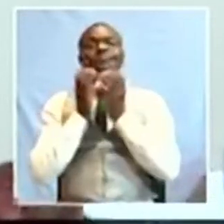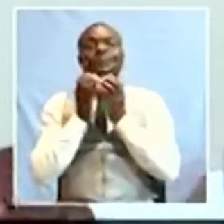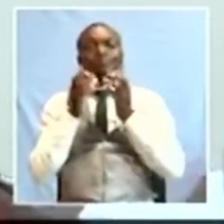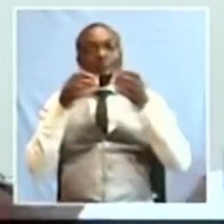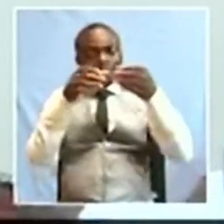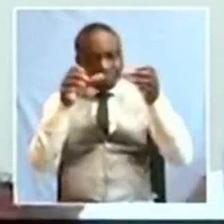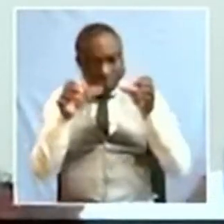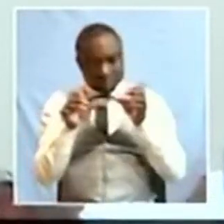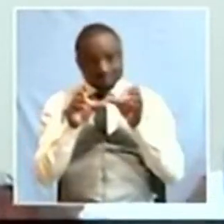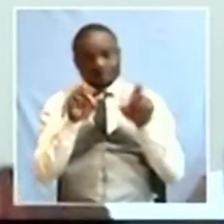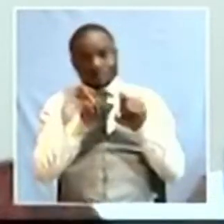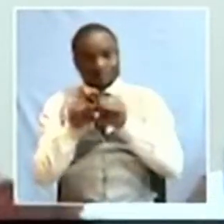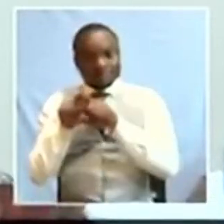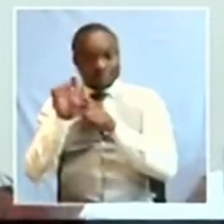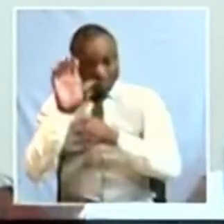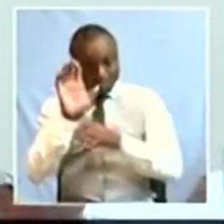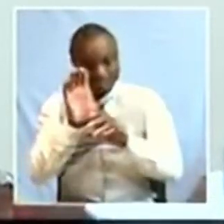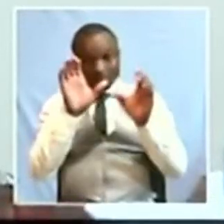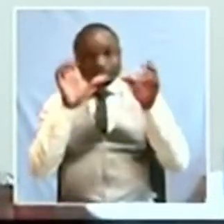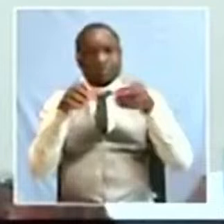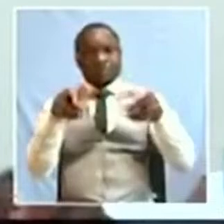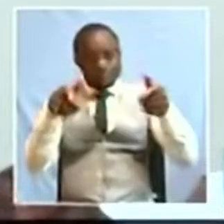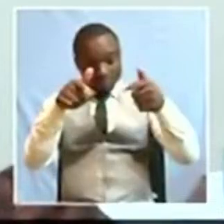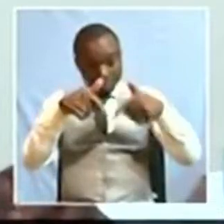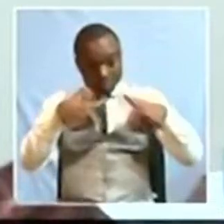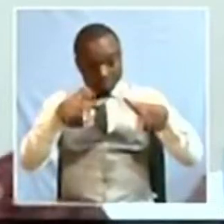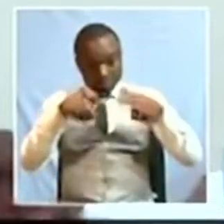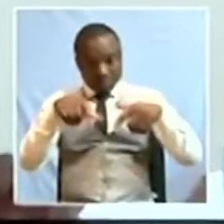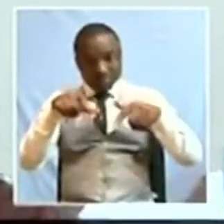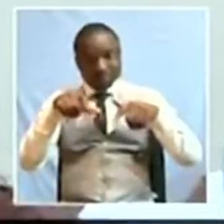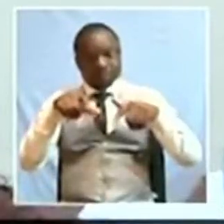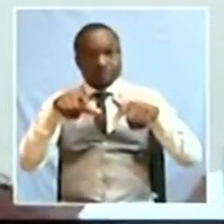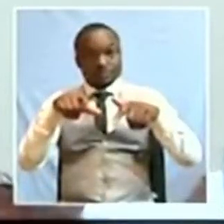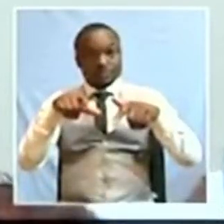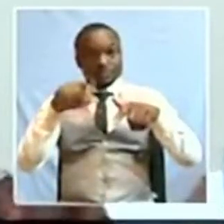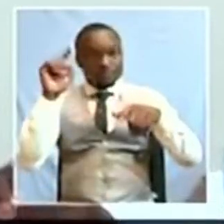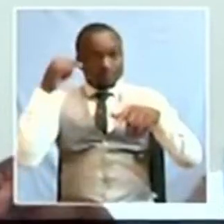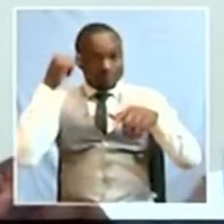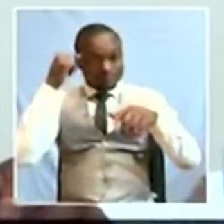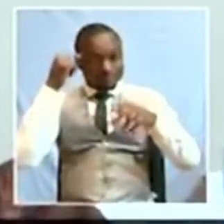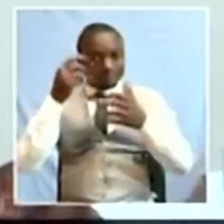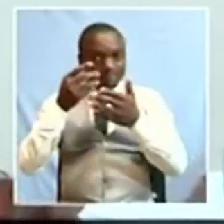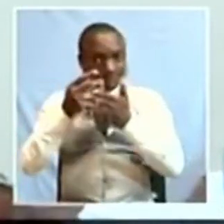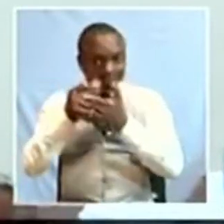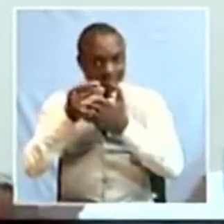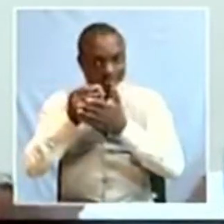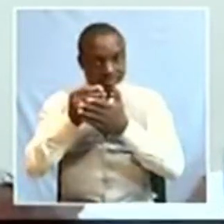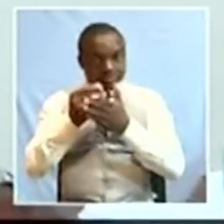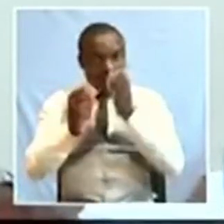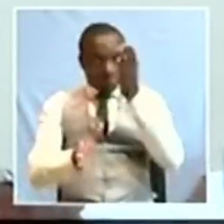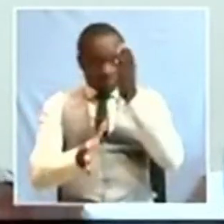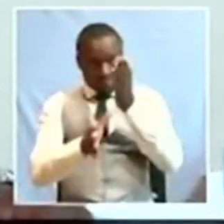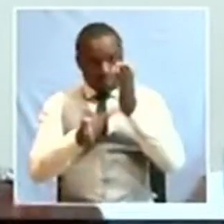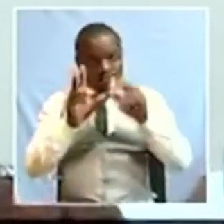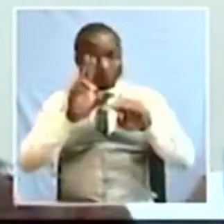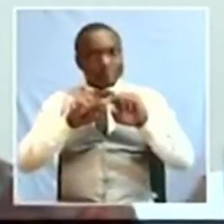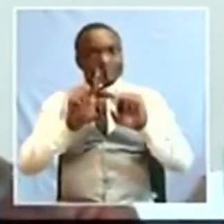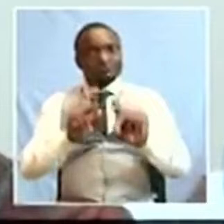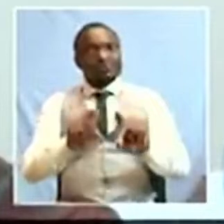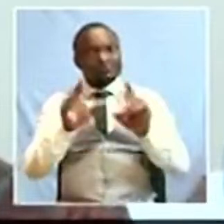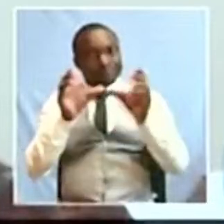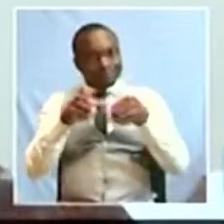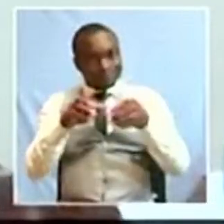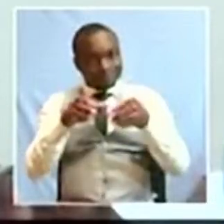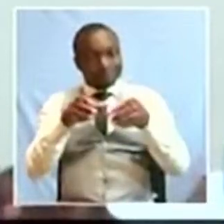well as your committee on local government accounts. I'm the vice chairperson of the committee